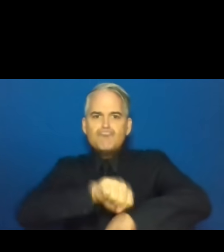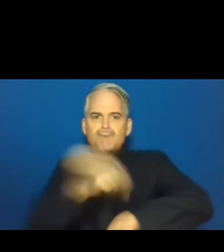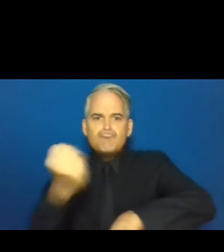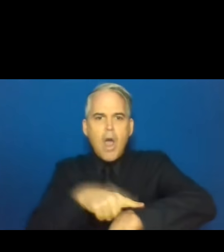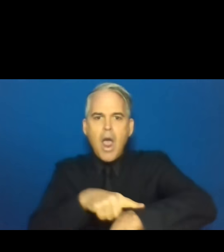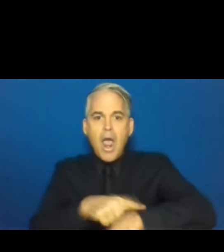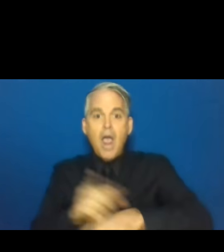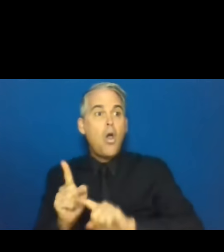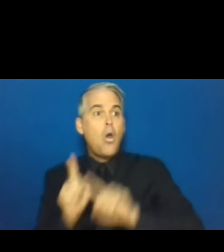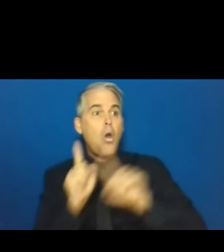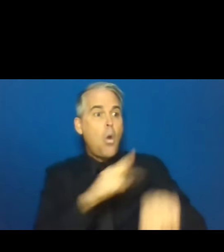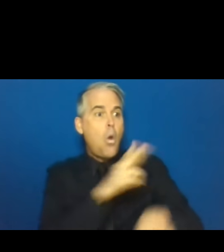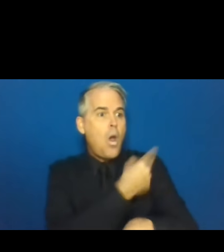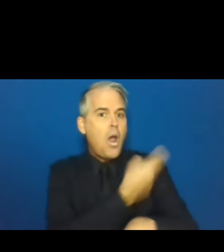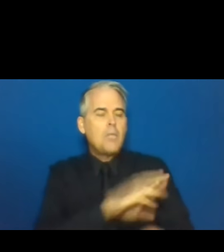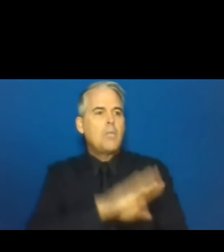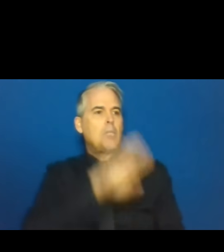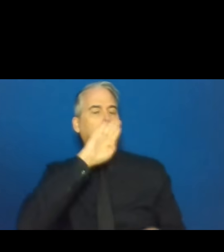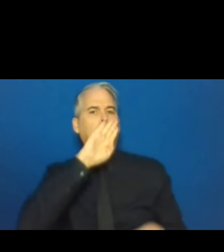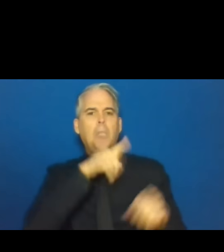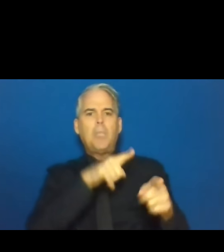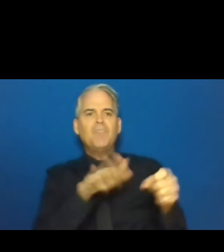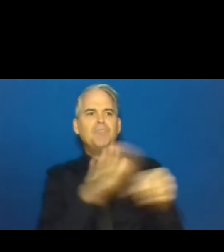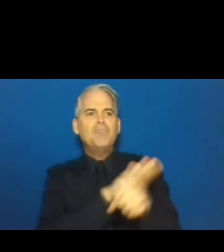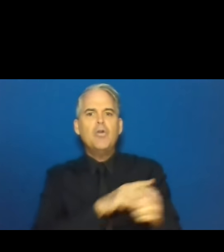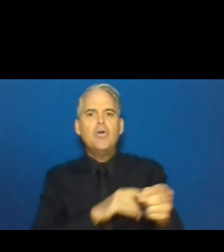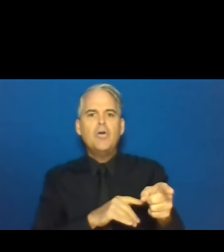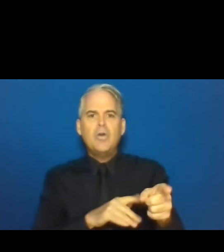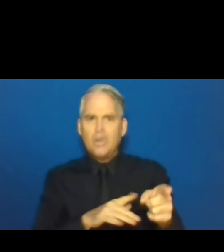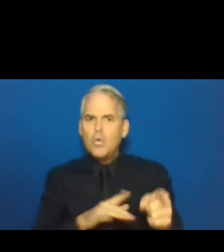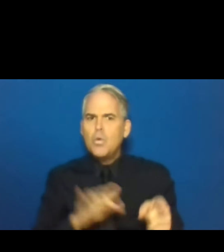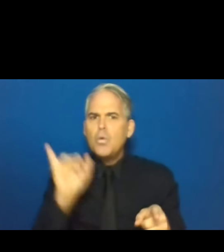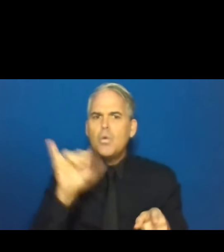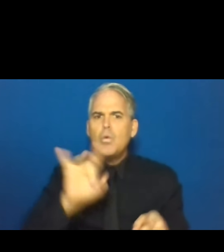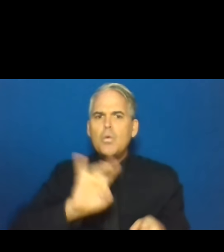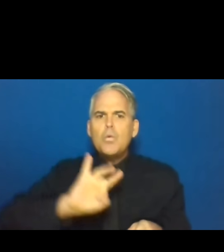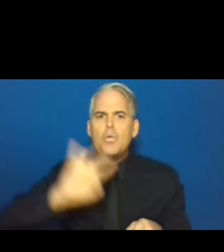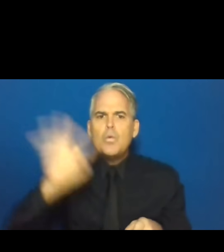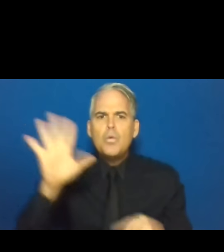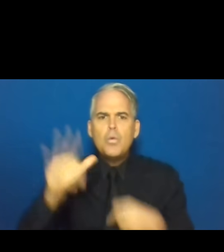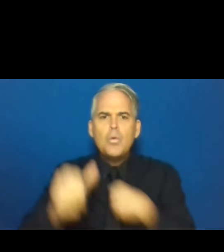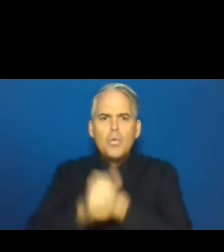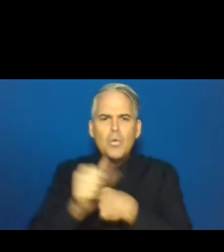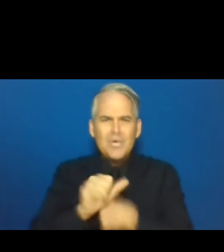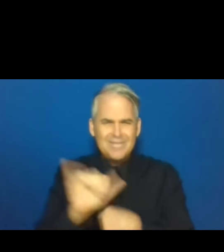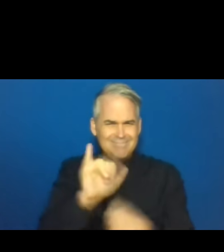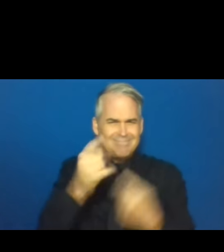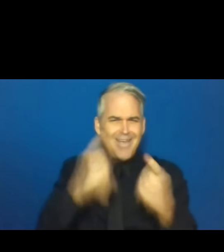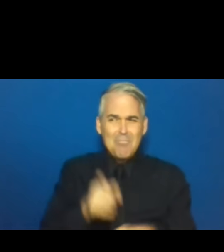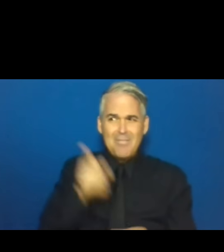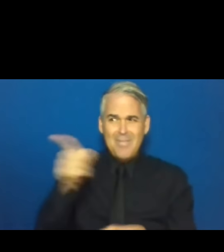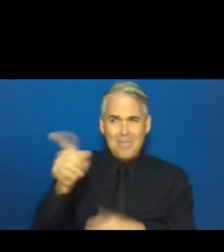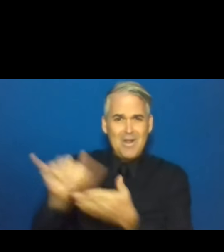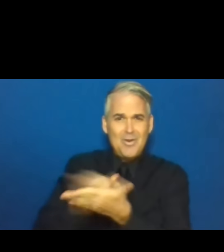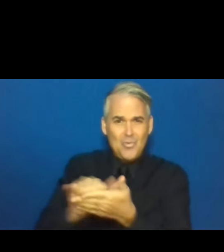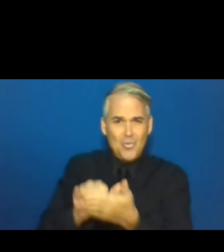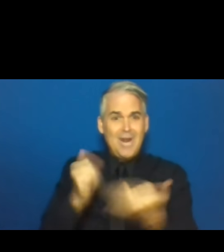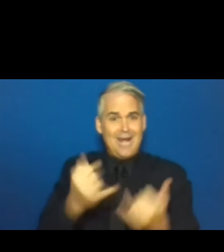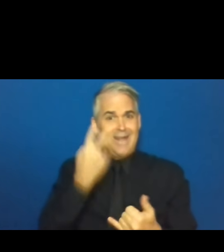isn't enough staff. This is our biggest threat. You saw it in New York. You can see it now in El